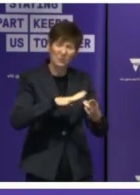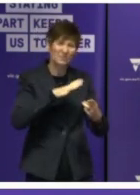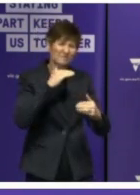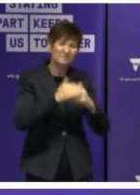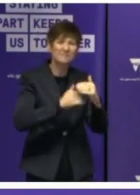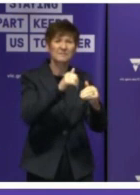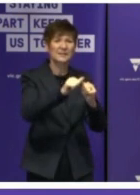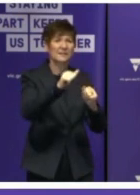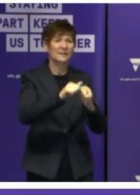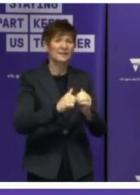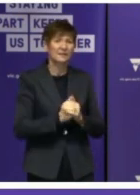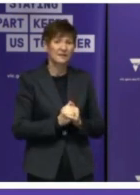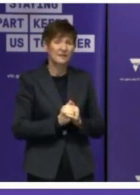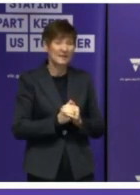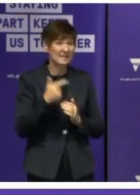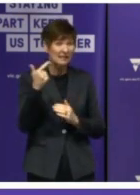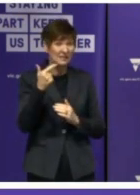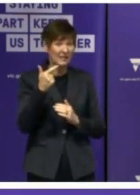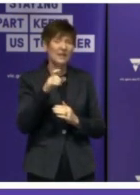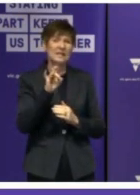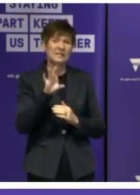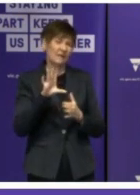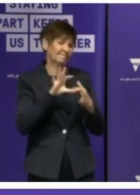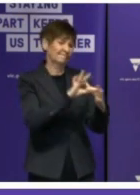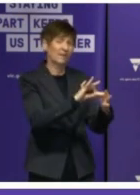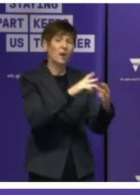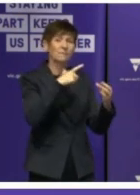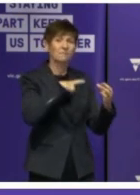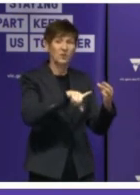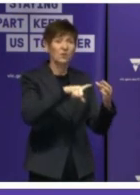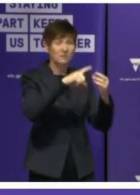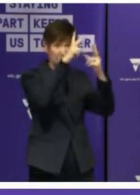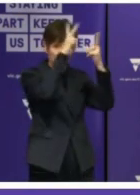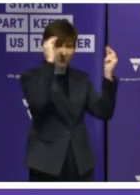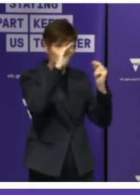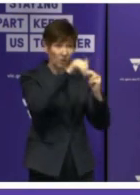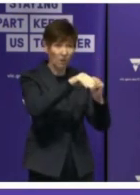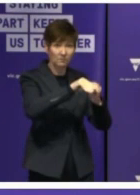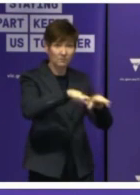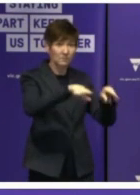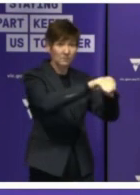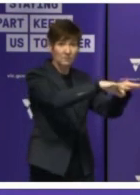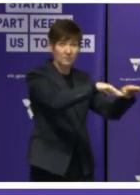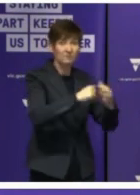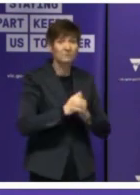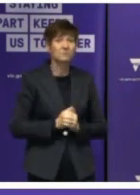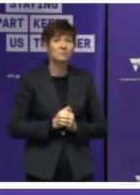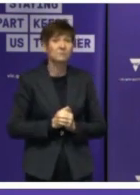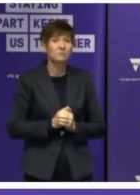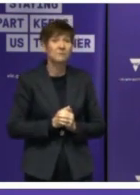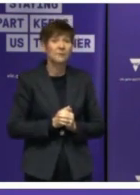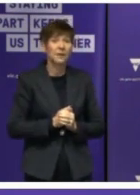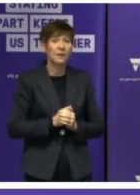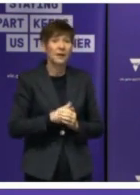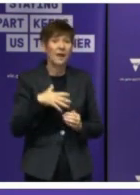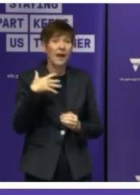linked to aged care outbreaks. There are 634 Victorians that are in hospital. 43 of those are